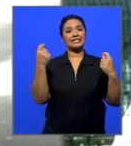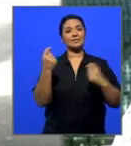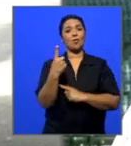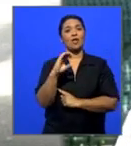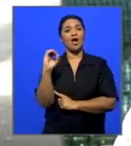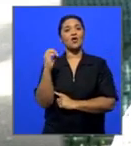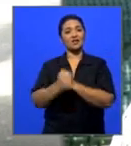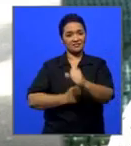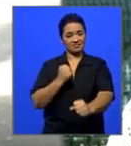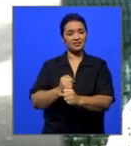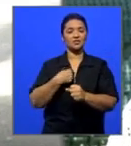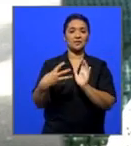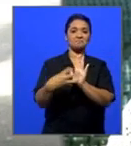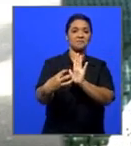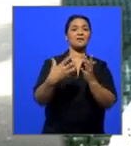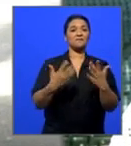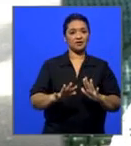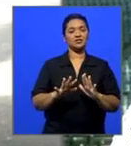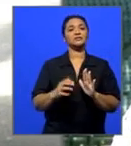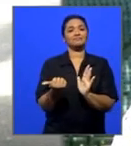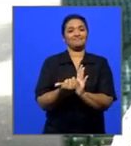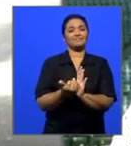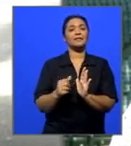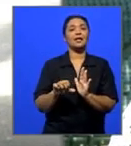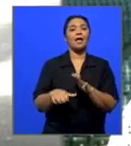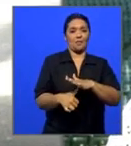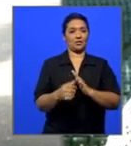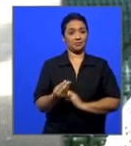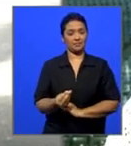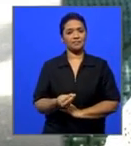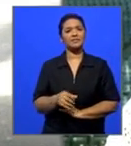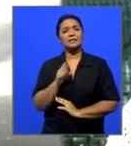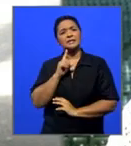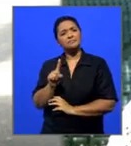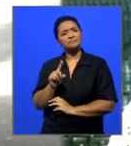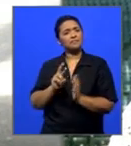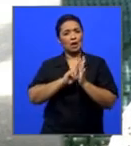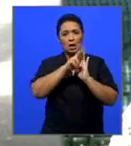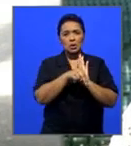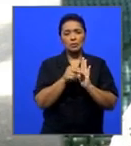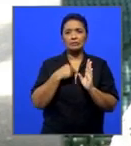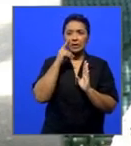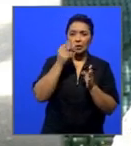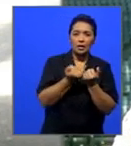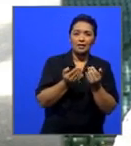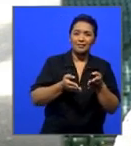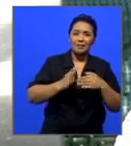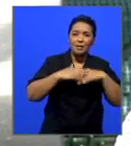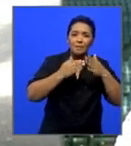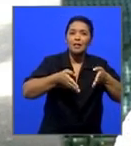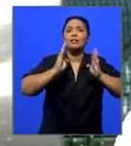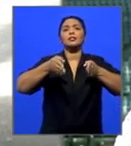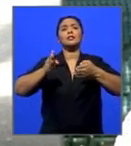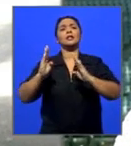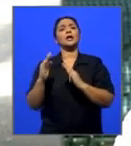as SADA, we've declared it as a national heritage site. So is SADA's role only to look at fixed structures like buildings,